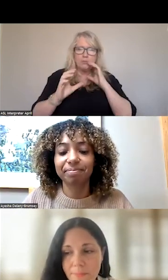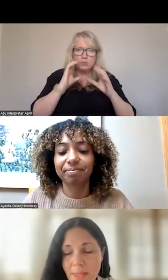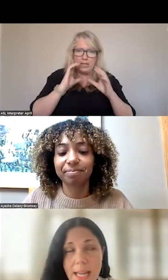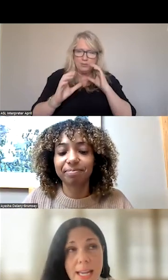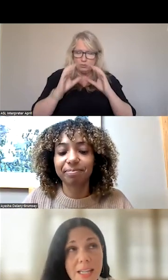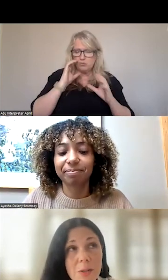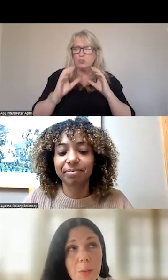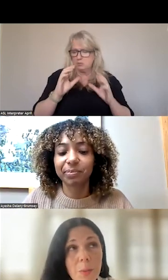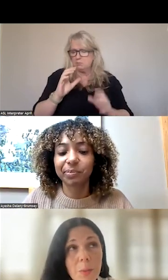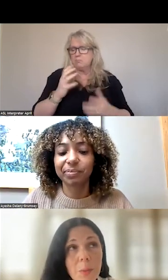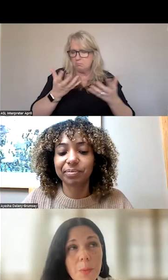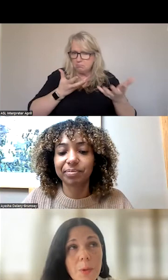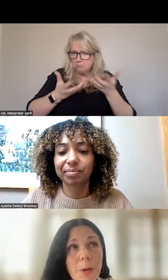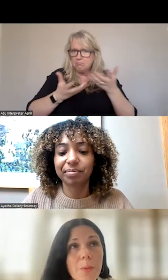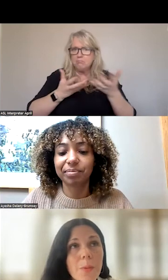When